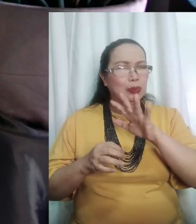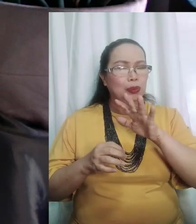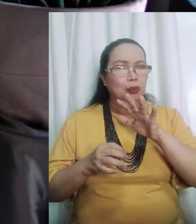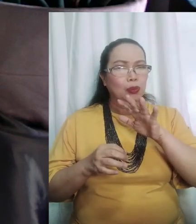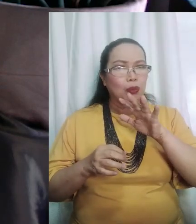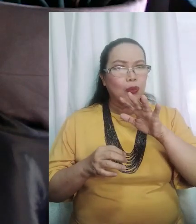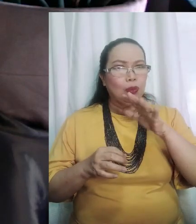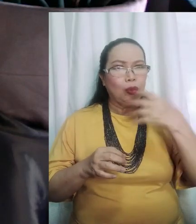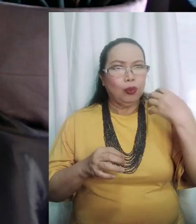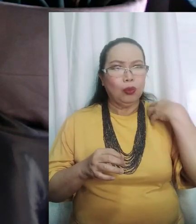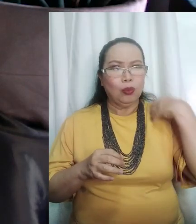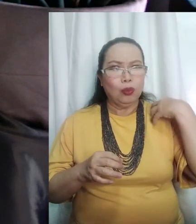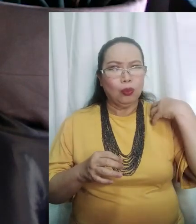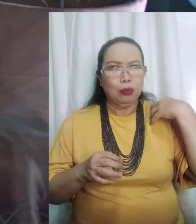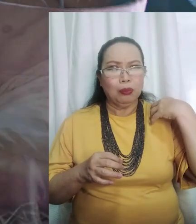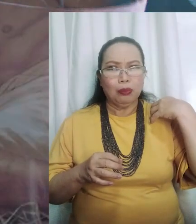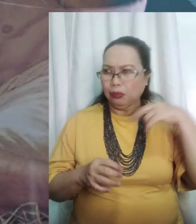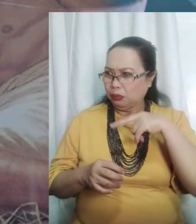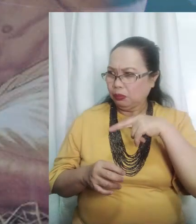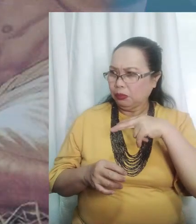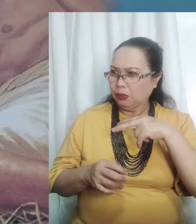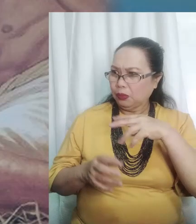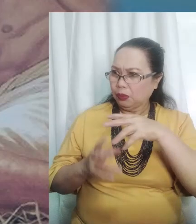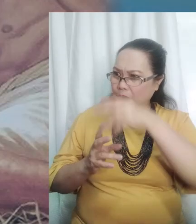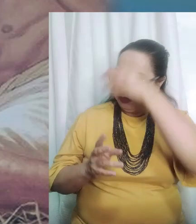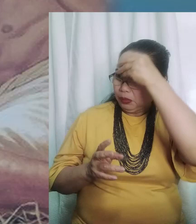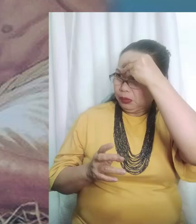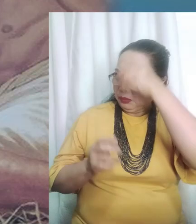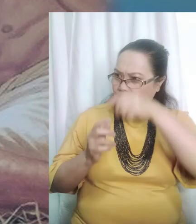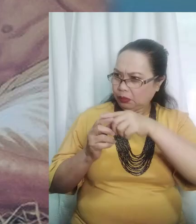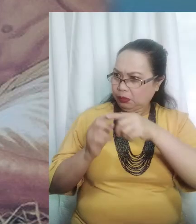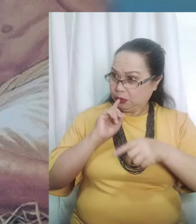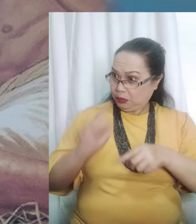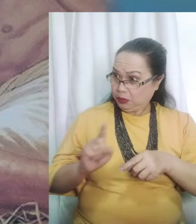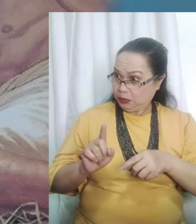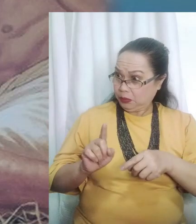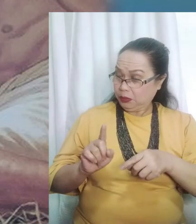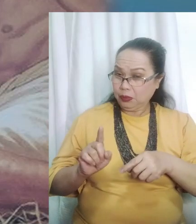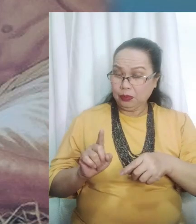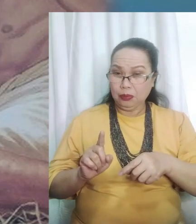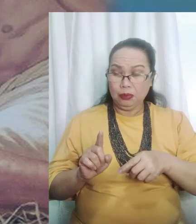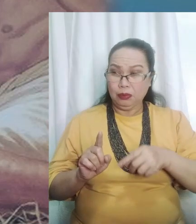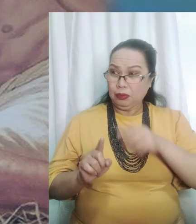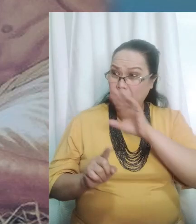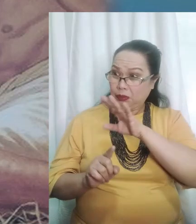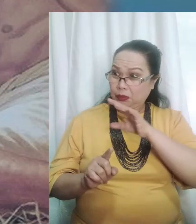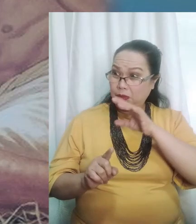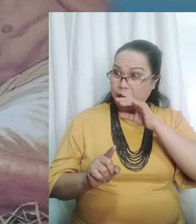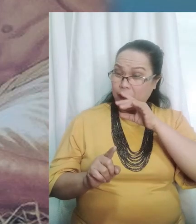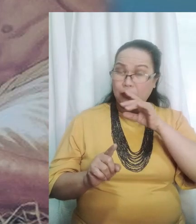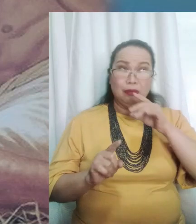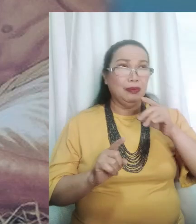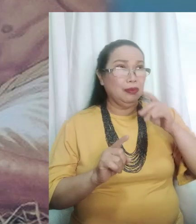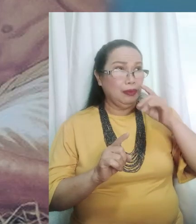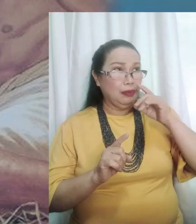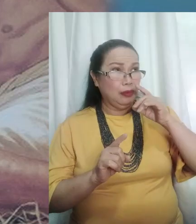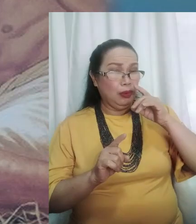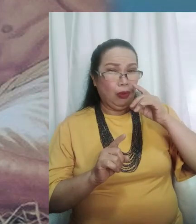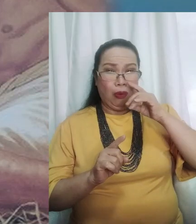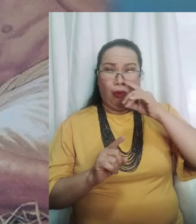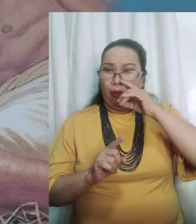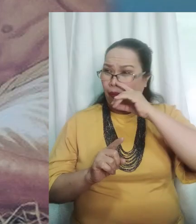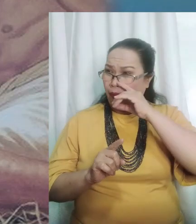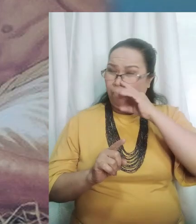his master heard the story, his wife told him, saying, "This is how your slave treated me." He burned